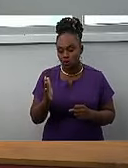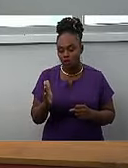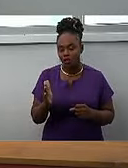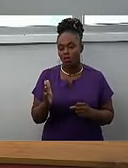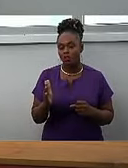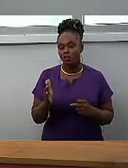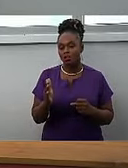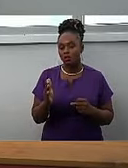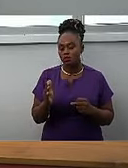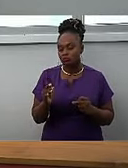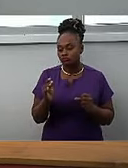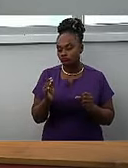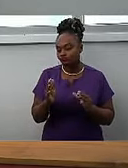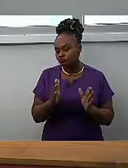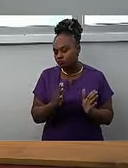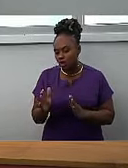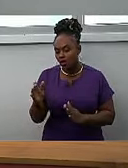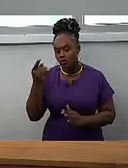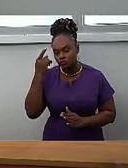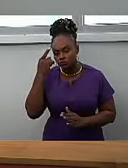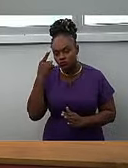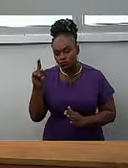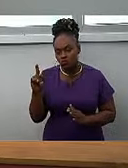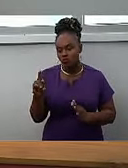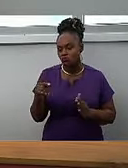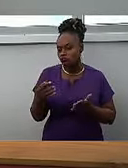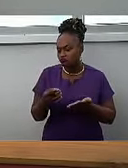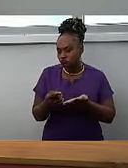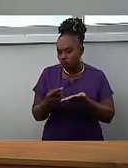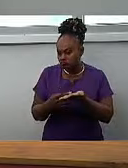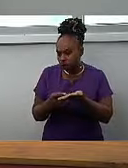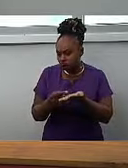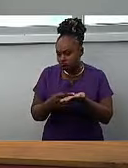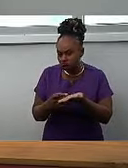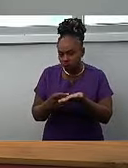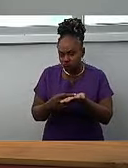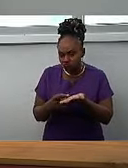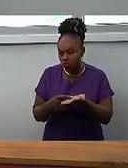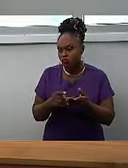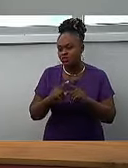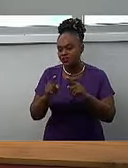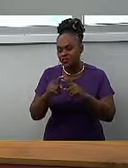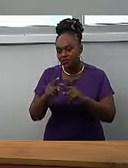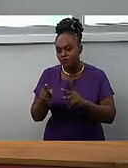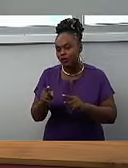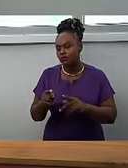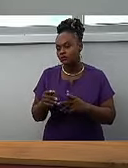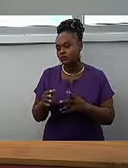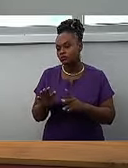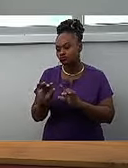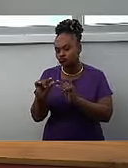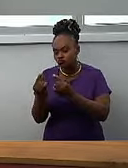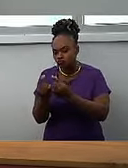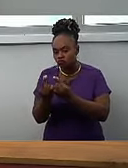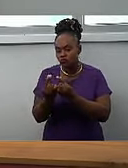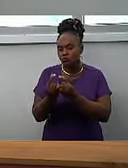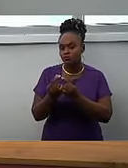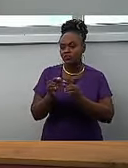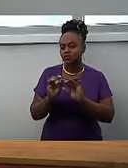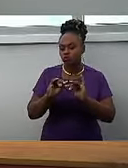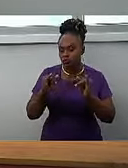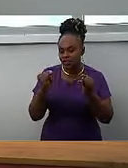consultative process engaging various sectors of our society to solicit their valuable input on